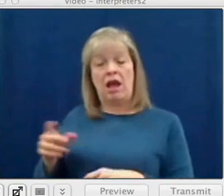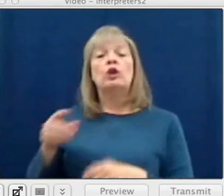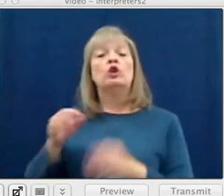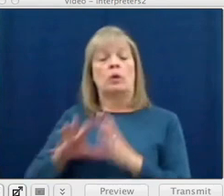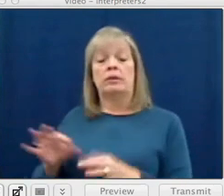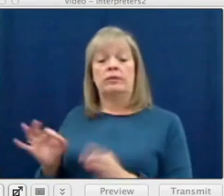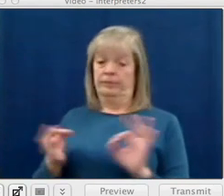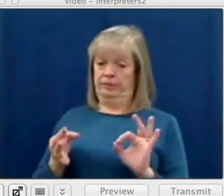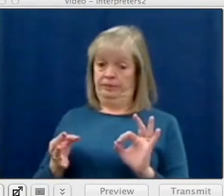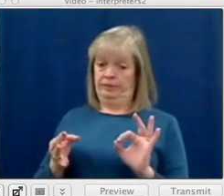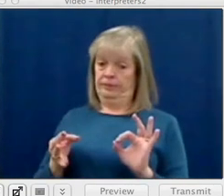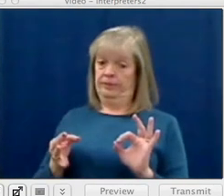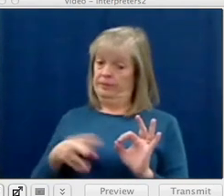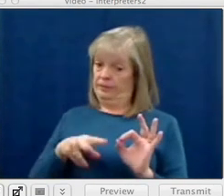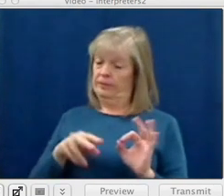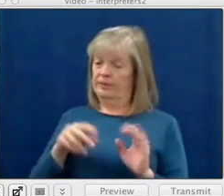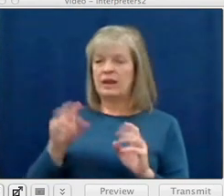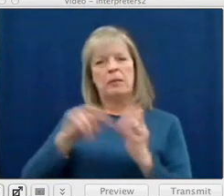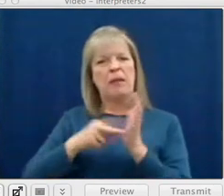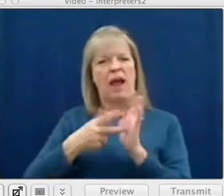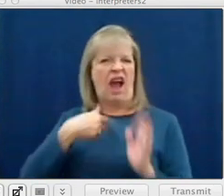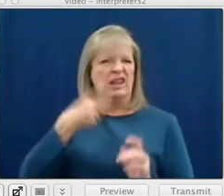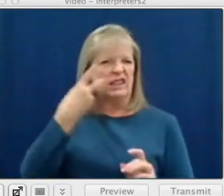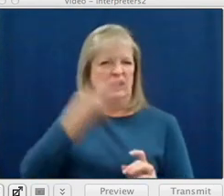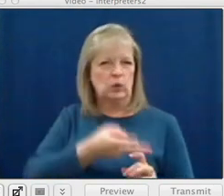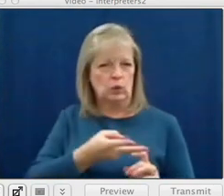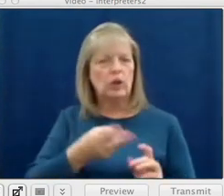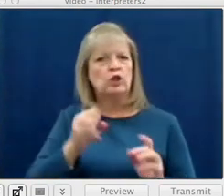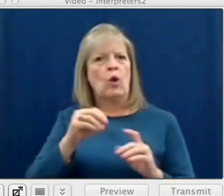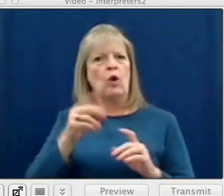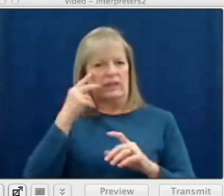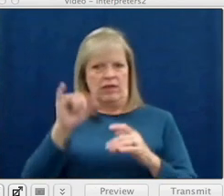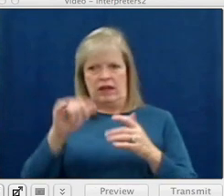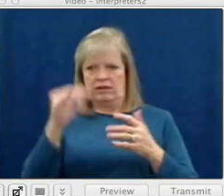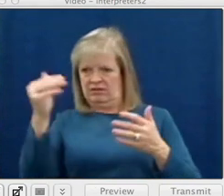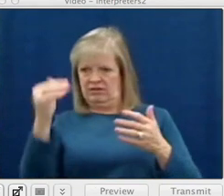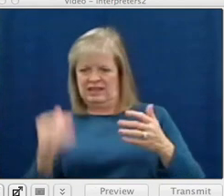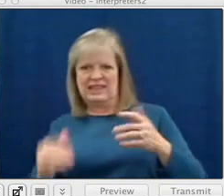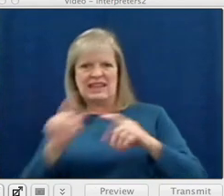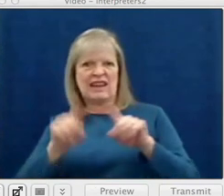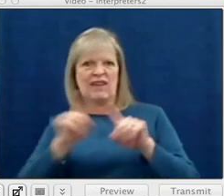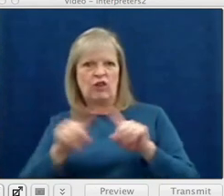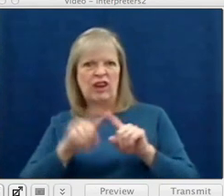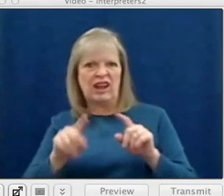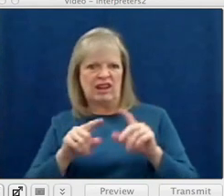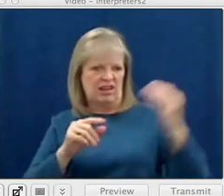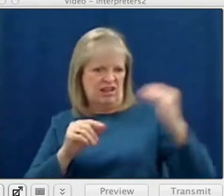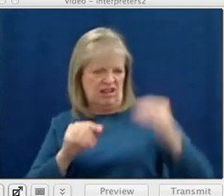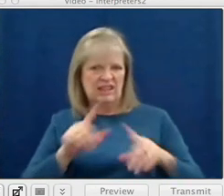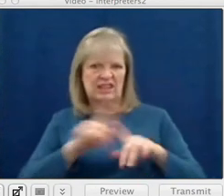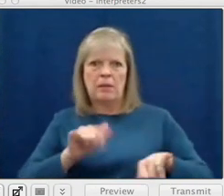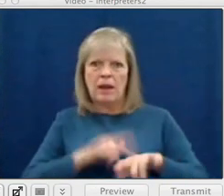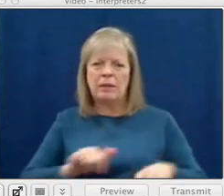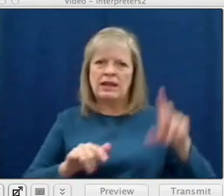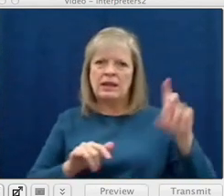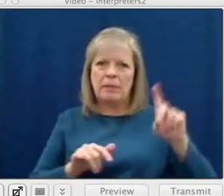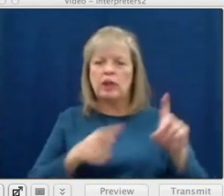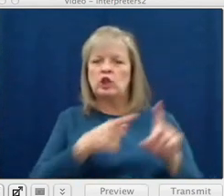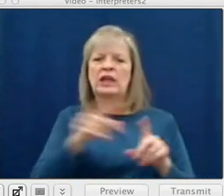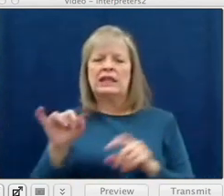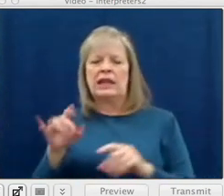got the list of concurrent demands. Okay, so she looks over at him and gives him kind of the evil eye. What are the positive consequences? Is that